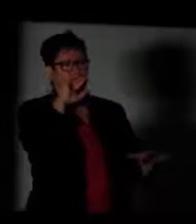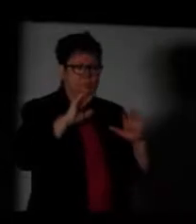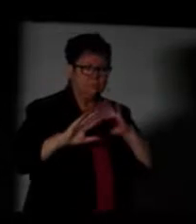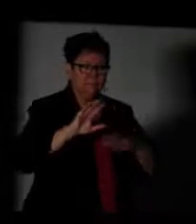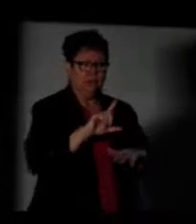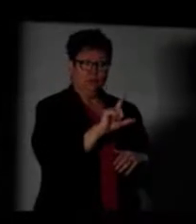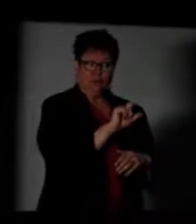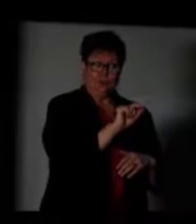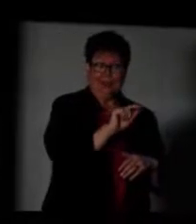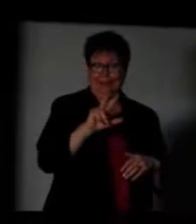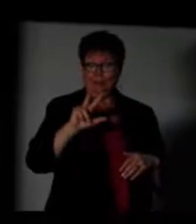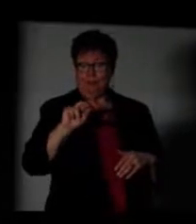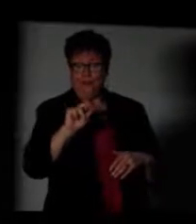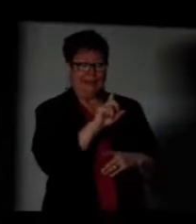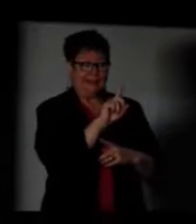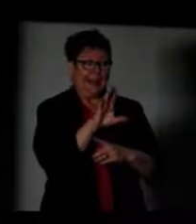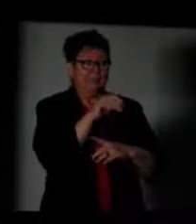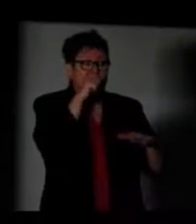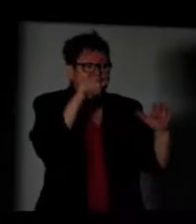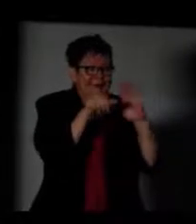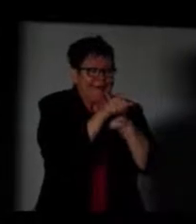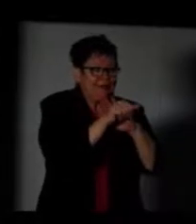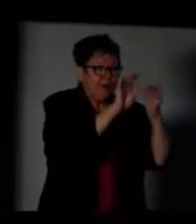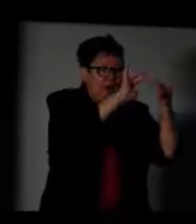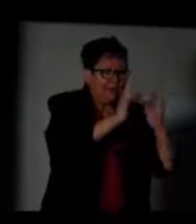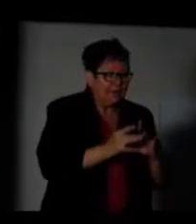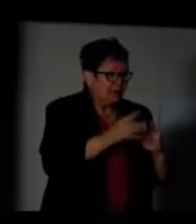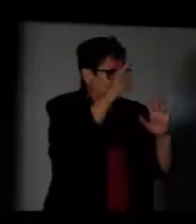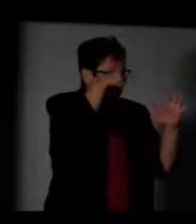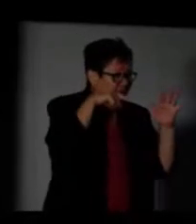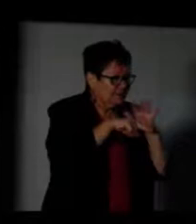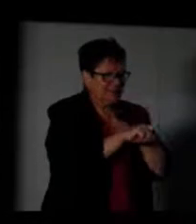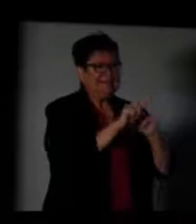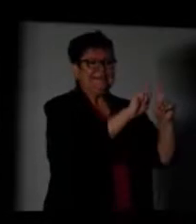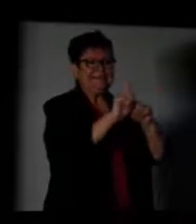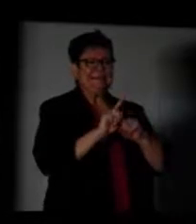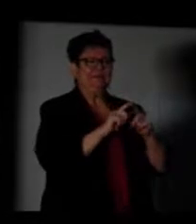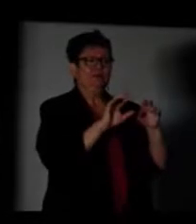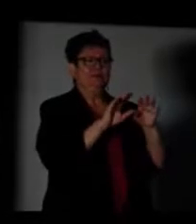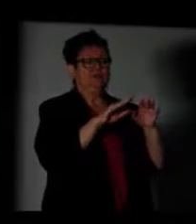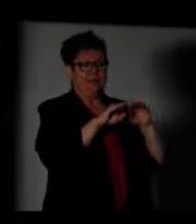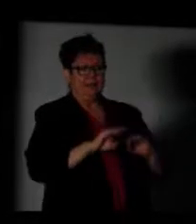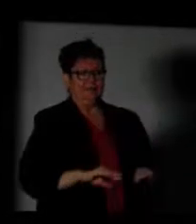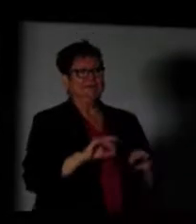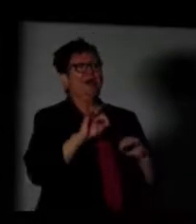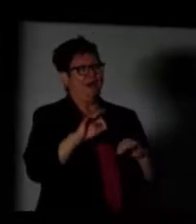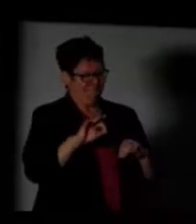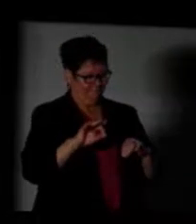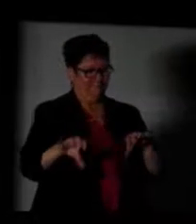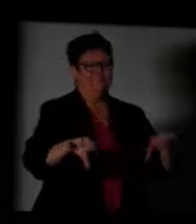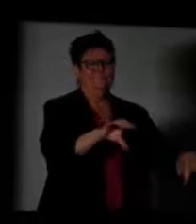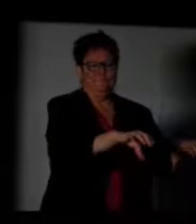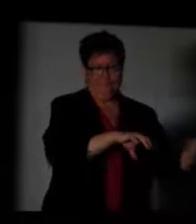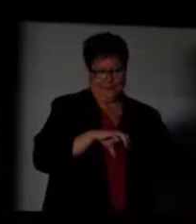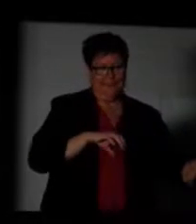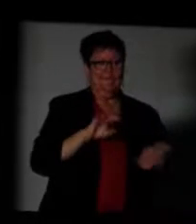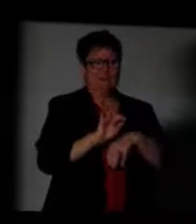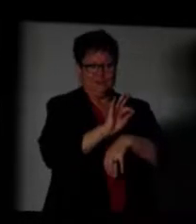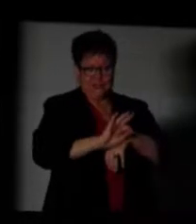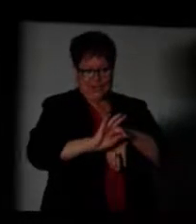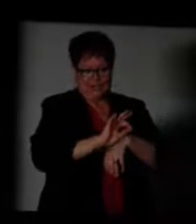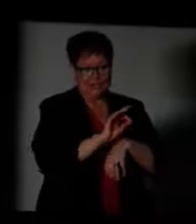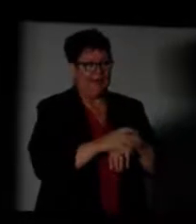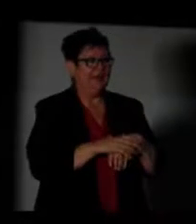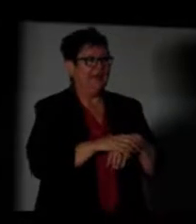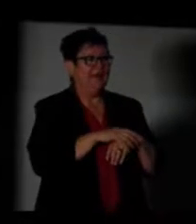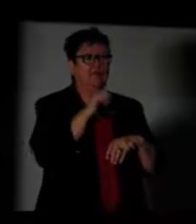degrees on the internet, on varying degrees of functionality. Again, it wasn't analog, but it was as far away from open